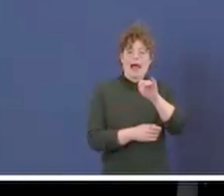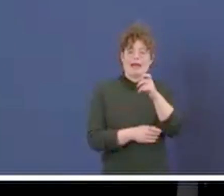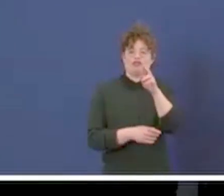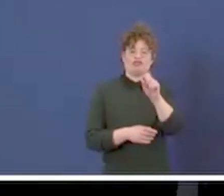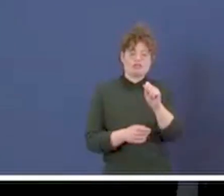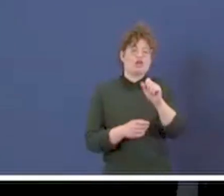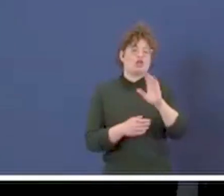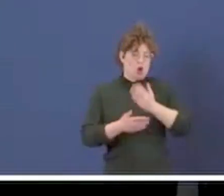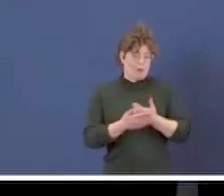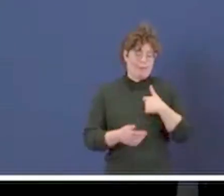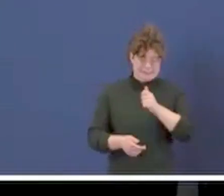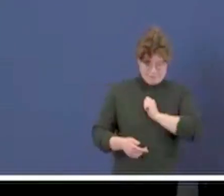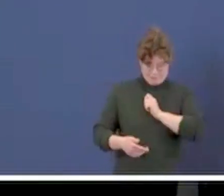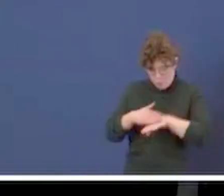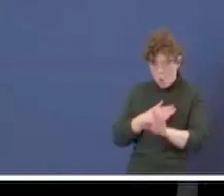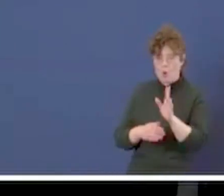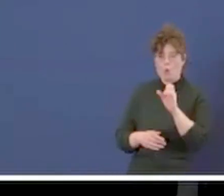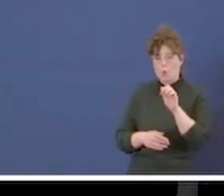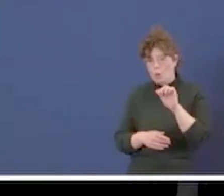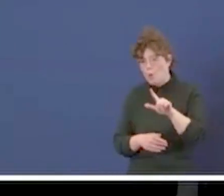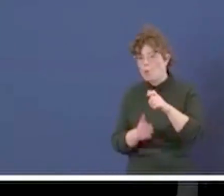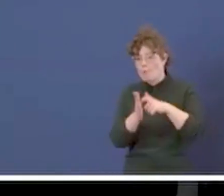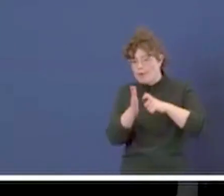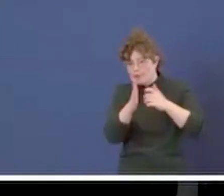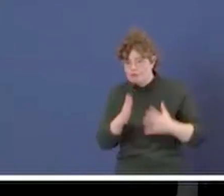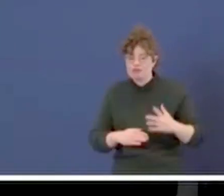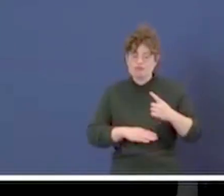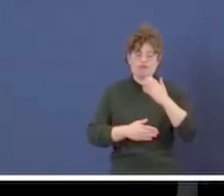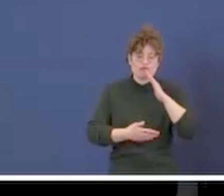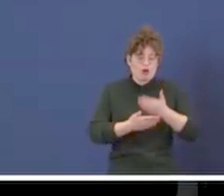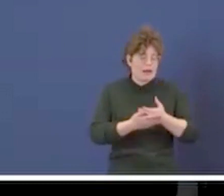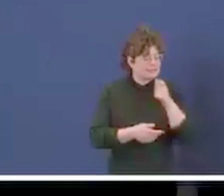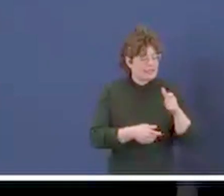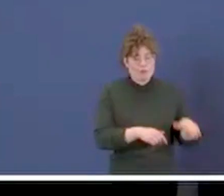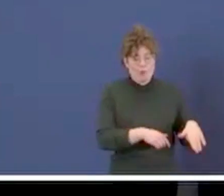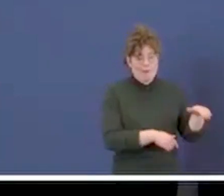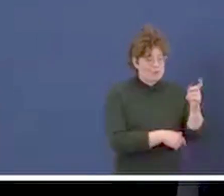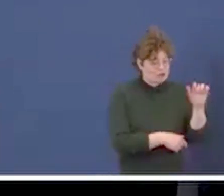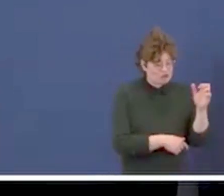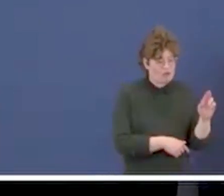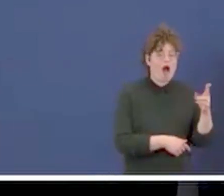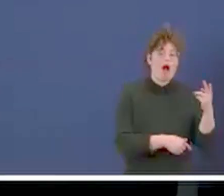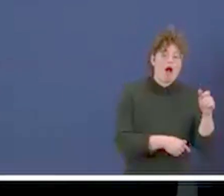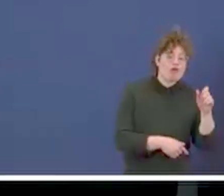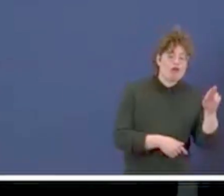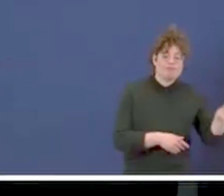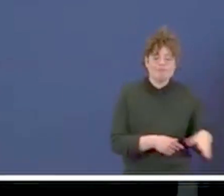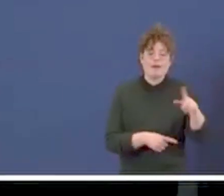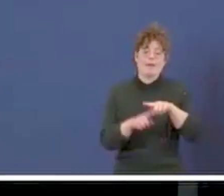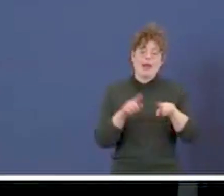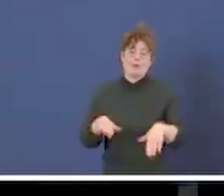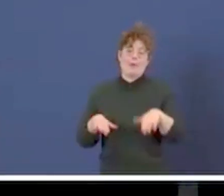born a coal miner's daughter, and I didn't grow up in Butcher Holler, but I grew up in Davis Holler. And so I